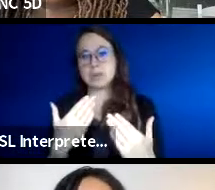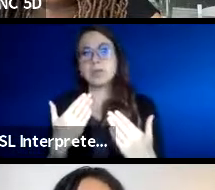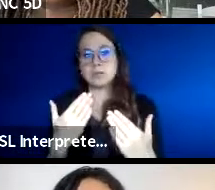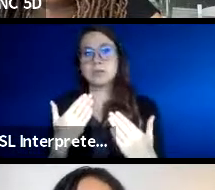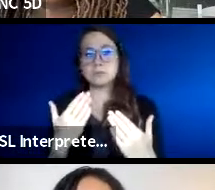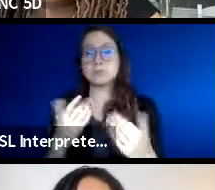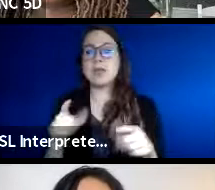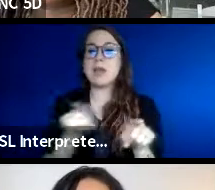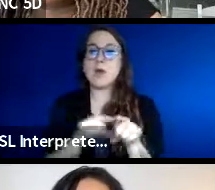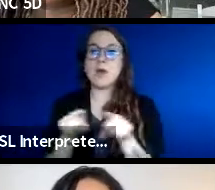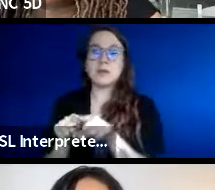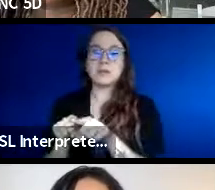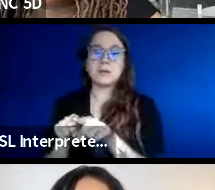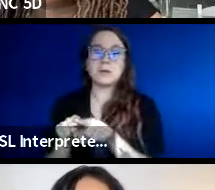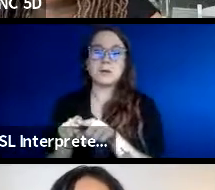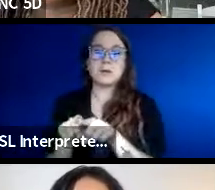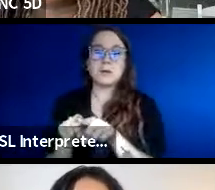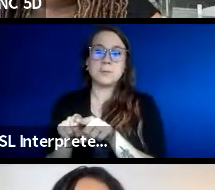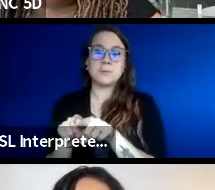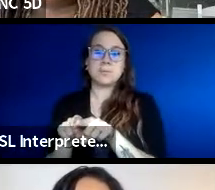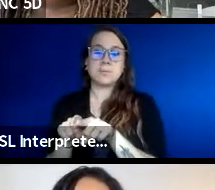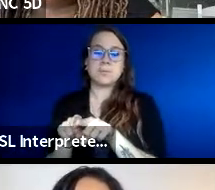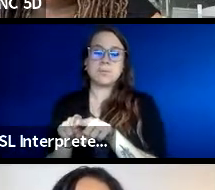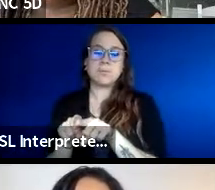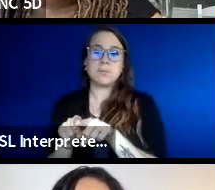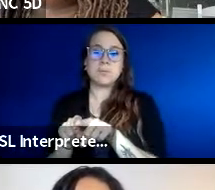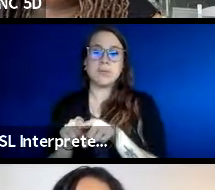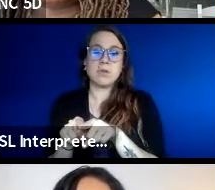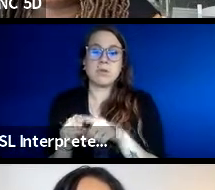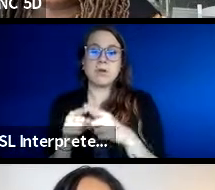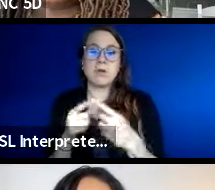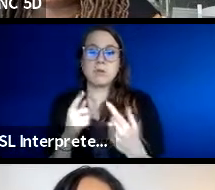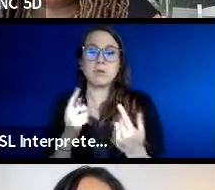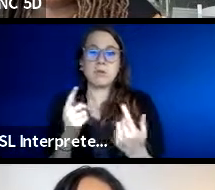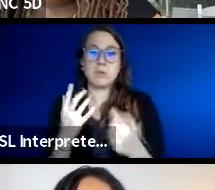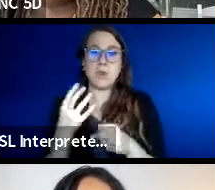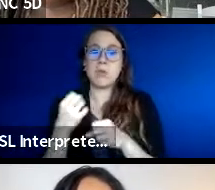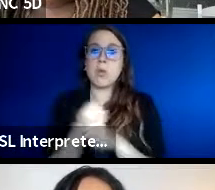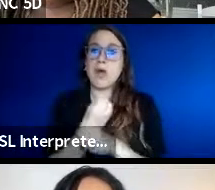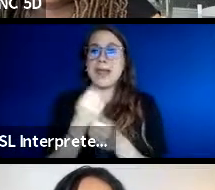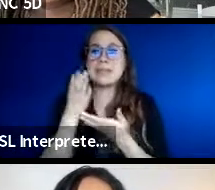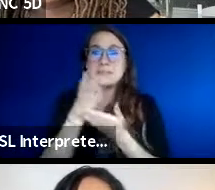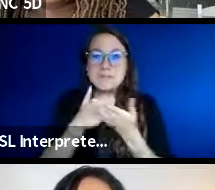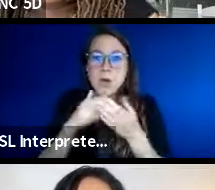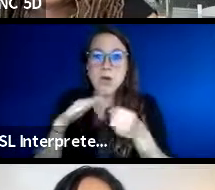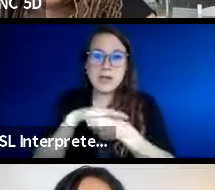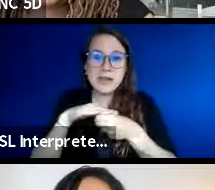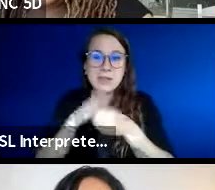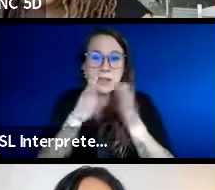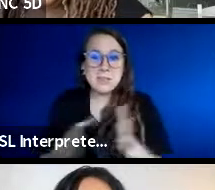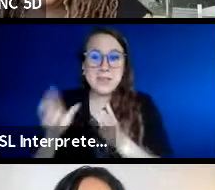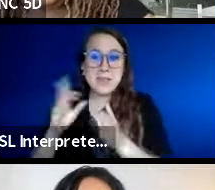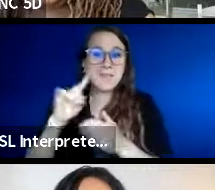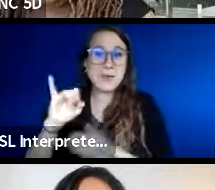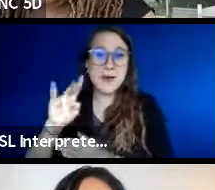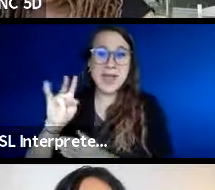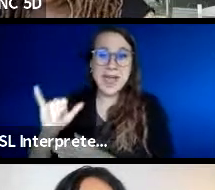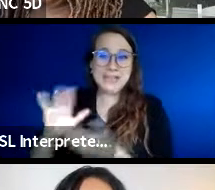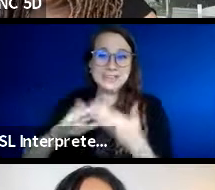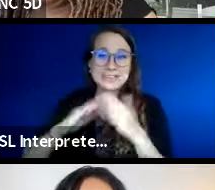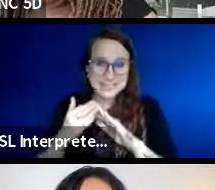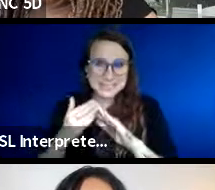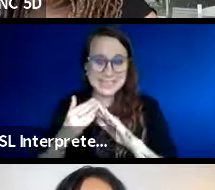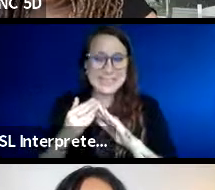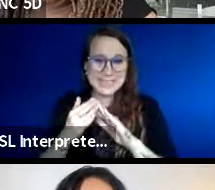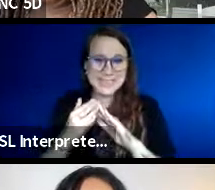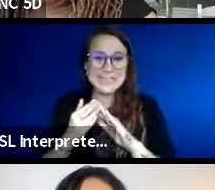And also that we want a small area plan for Ivy City.